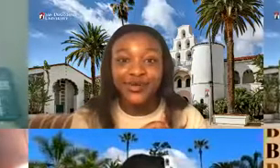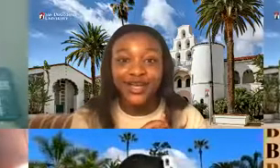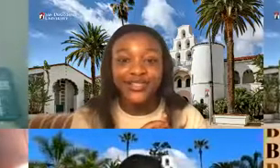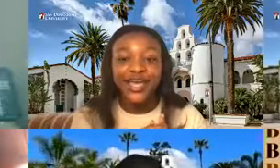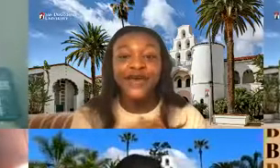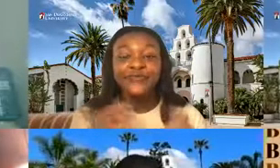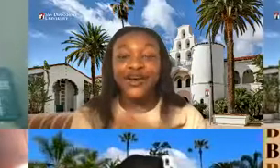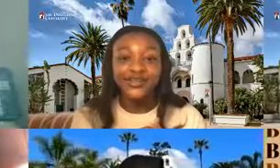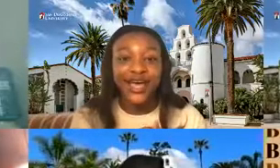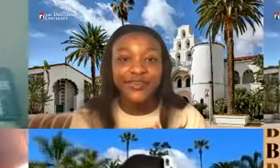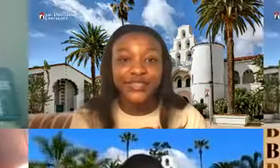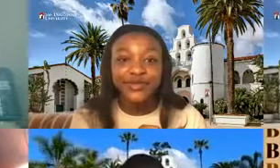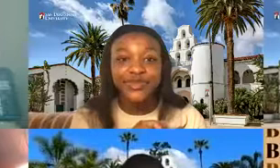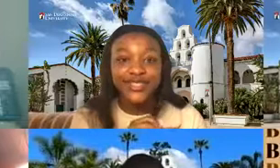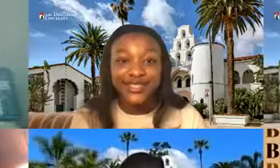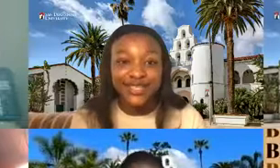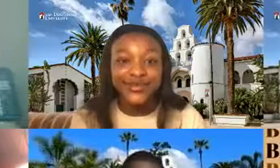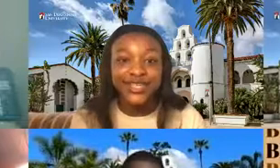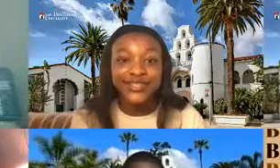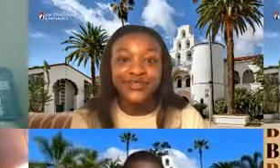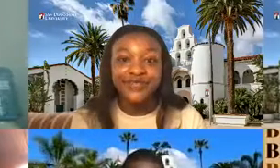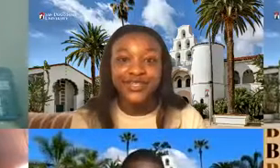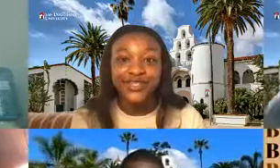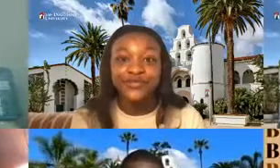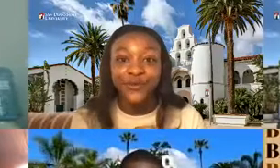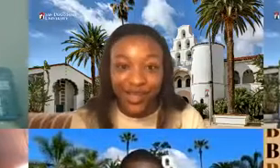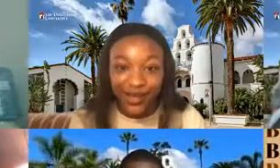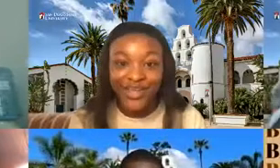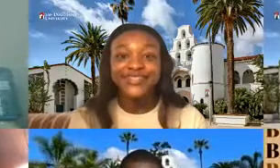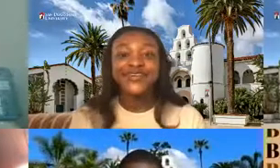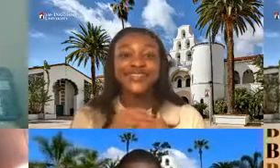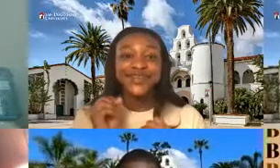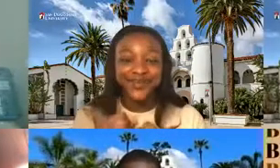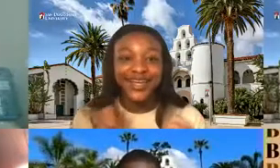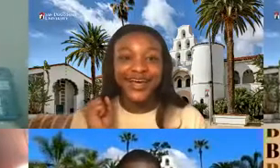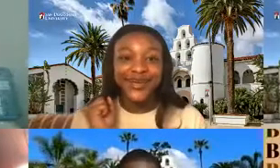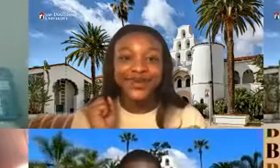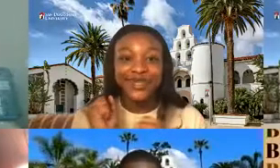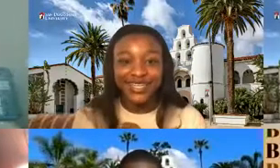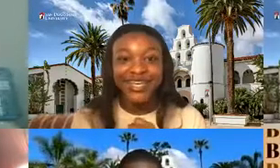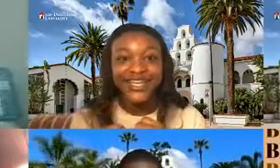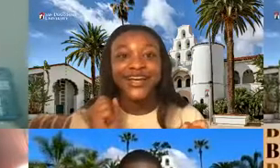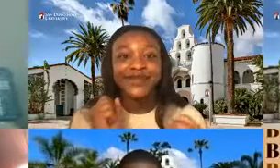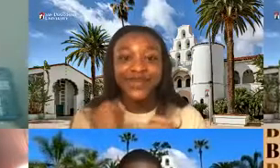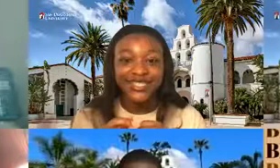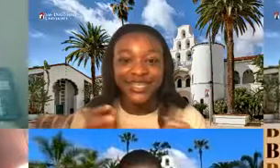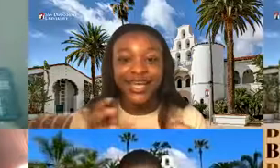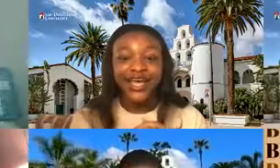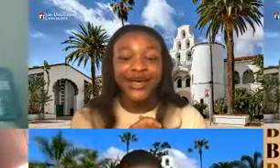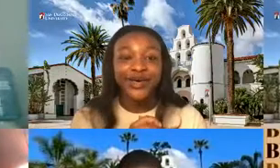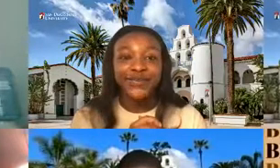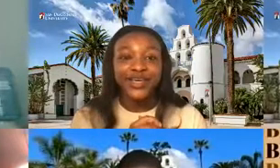to support us. And we also have the AAAC, who's there to support us as well. So that's something I wanted to get in there and